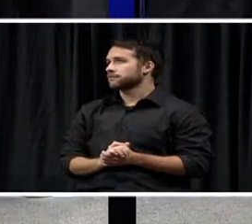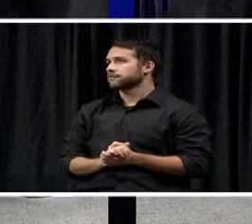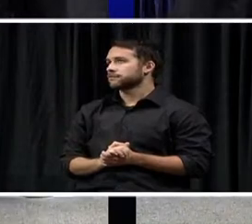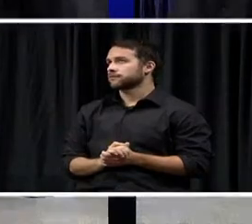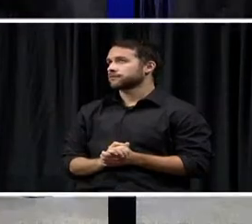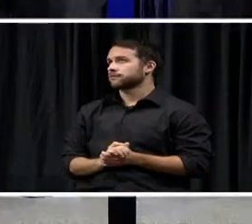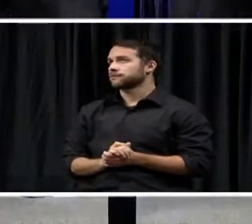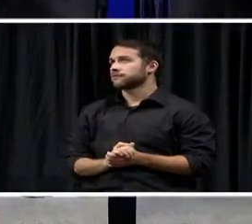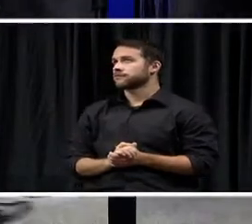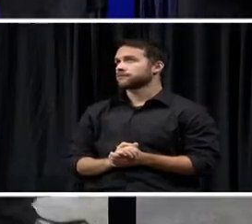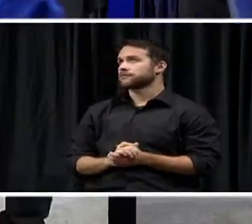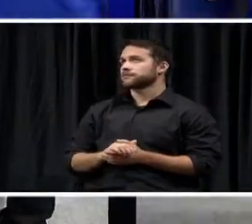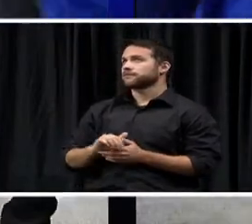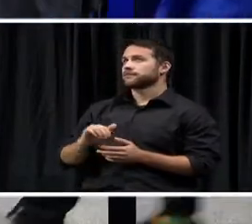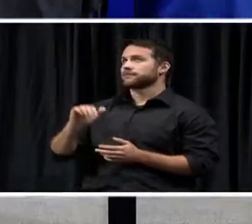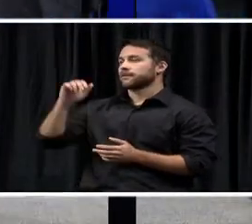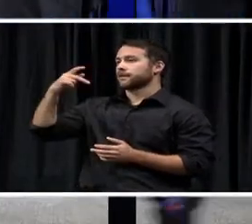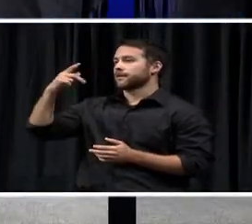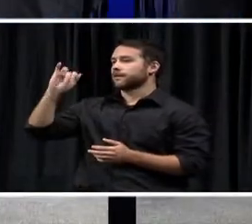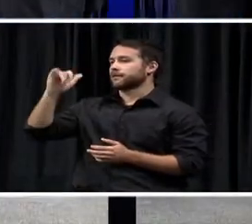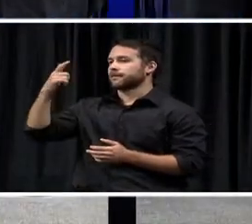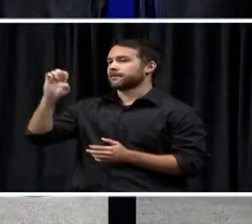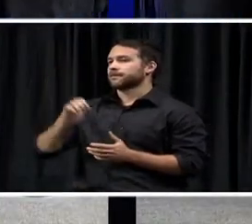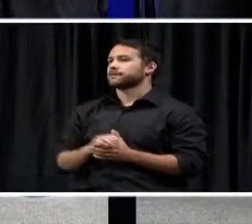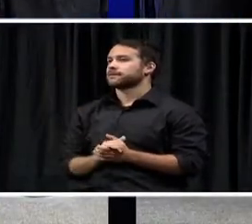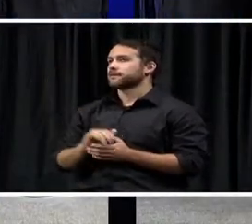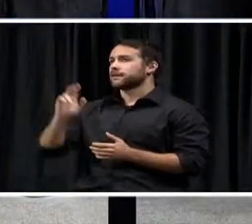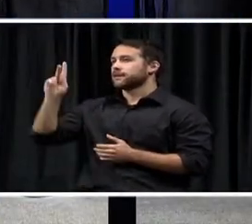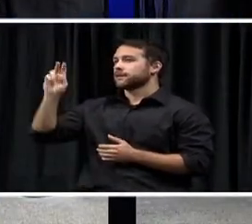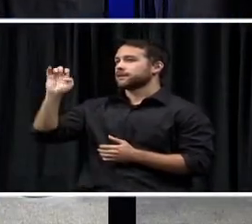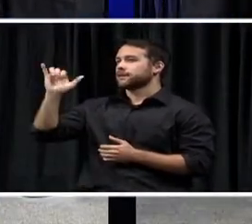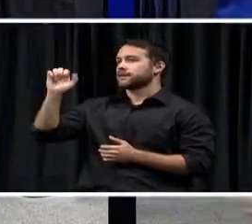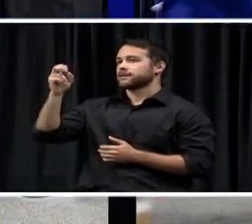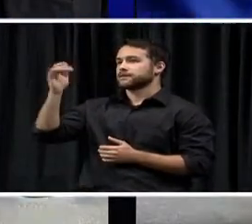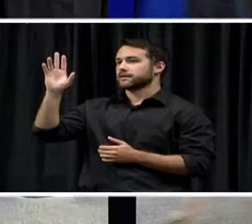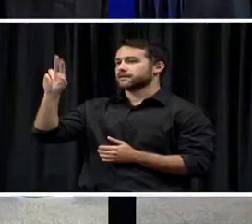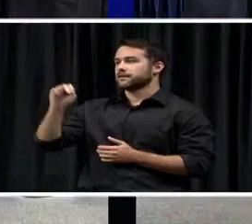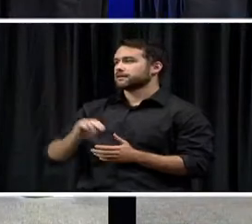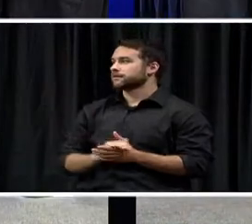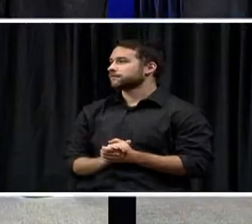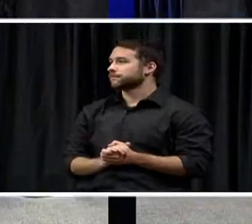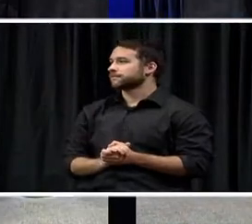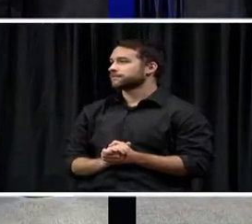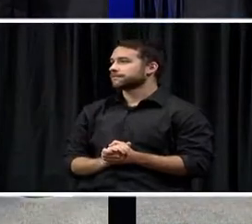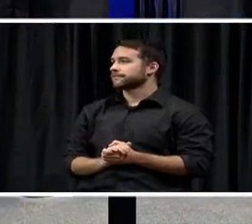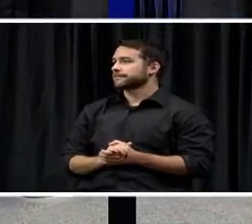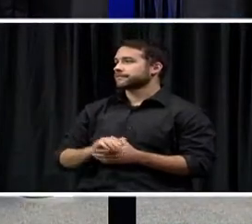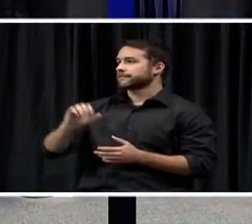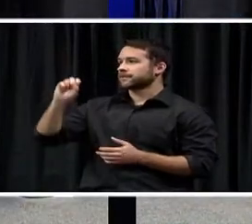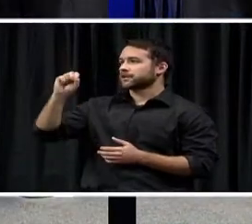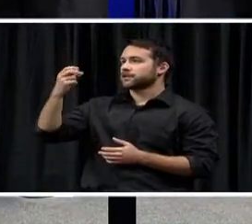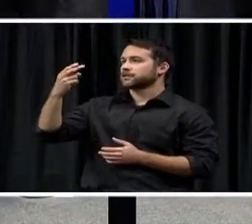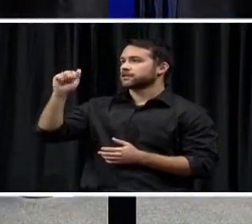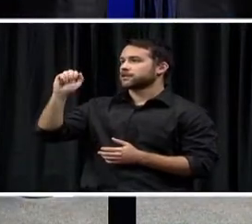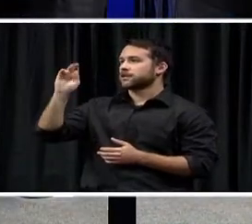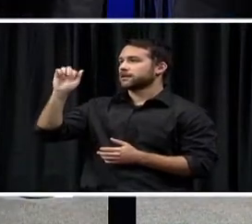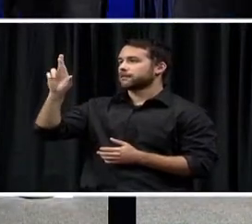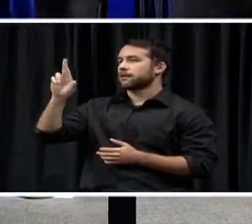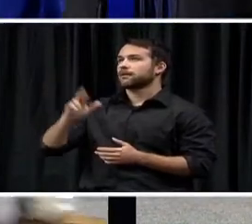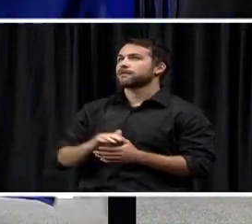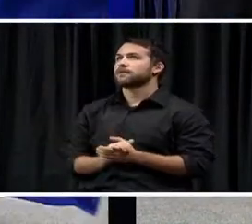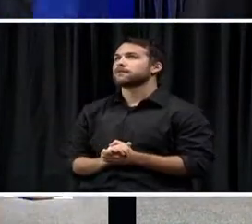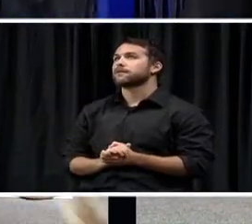Ainsley Paige Wilson. Keyshawn Daniel Young. Shamar Trayvon